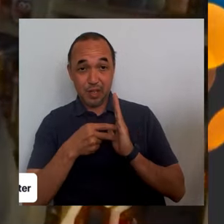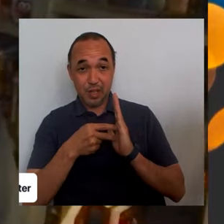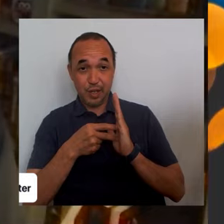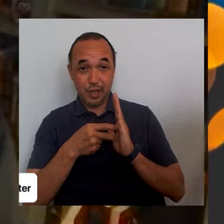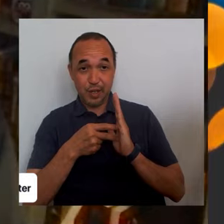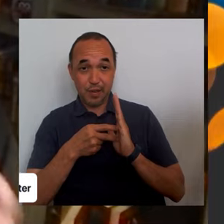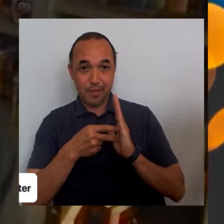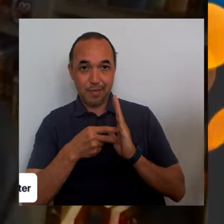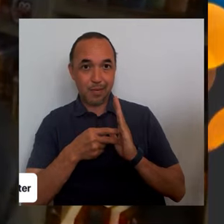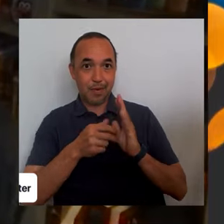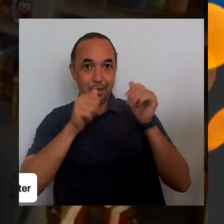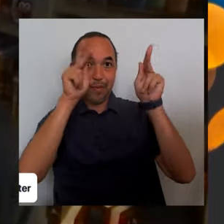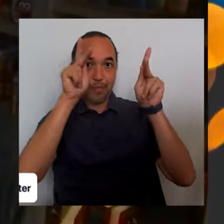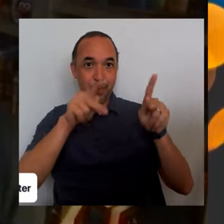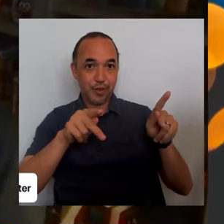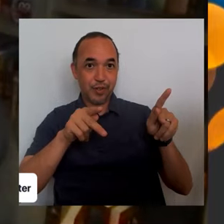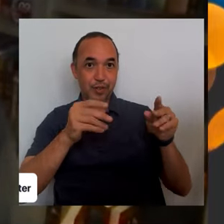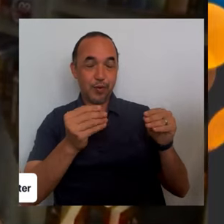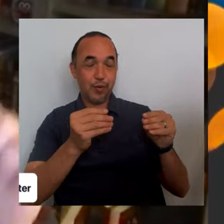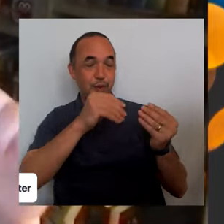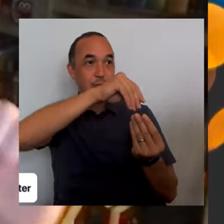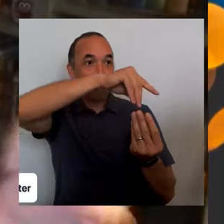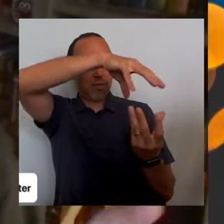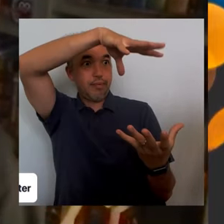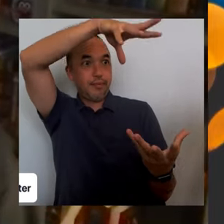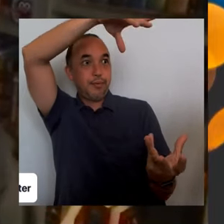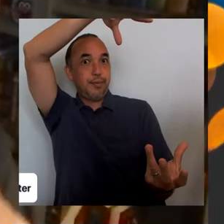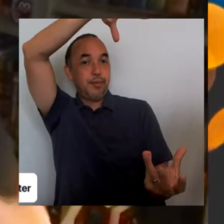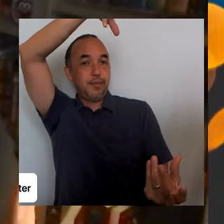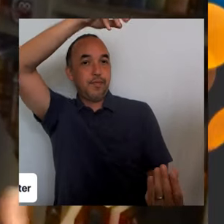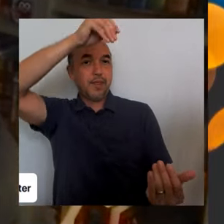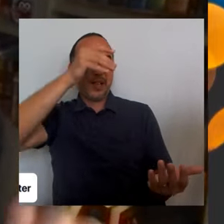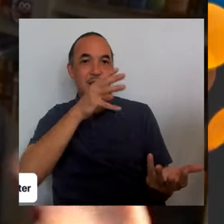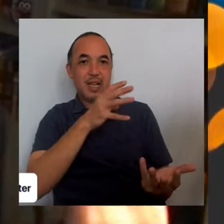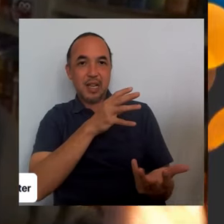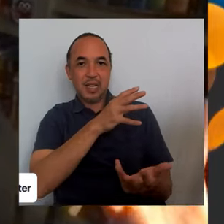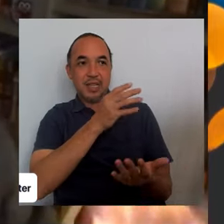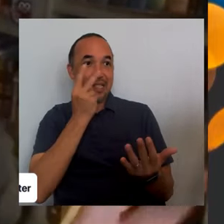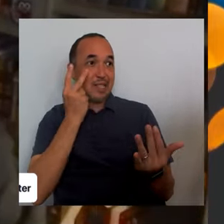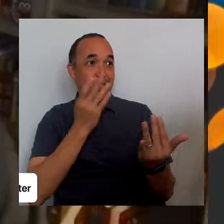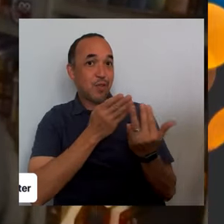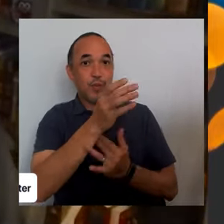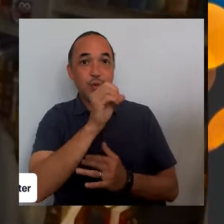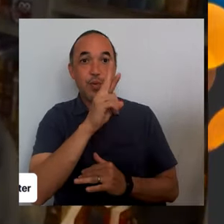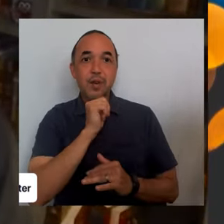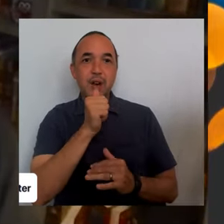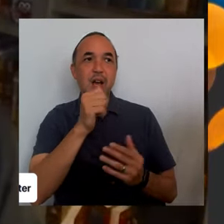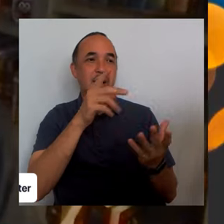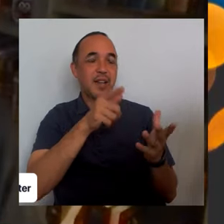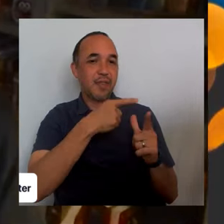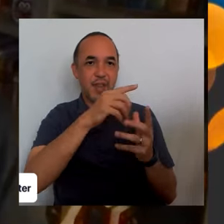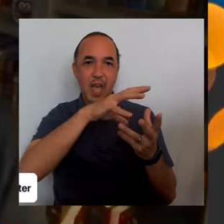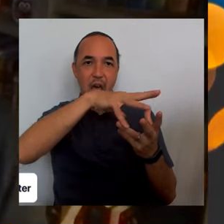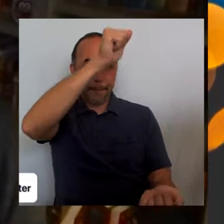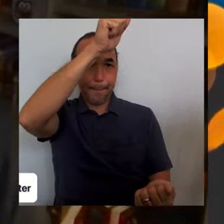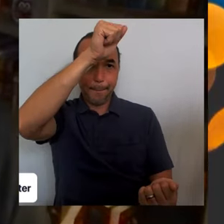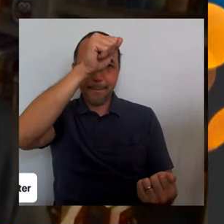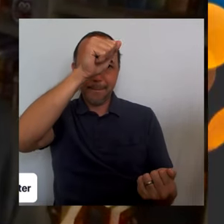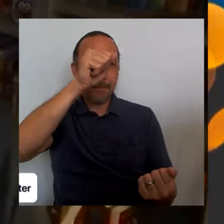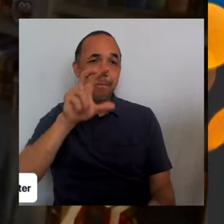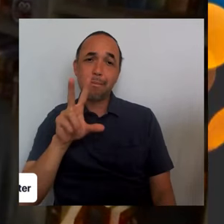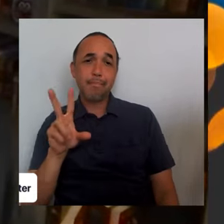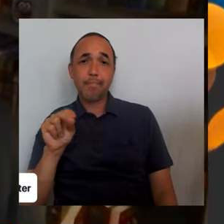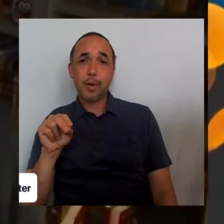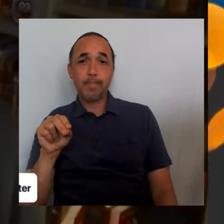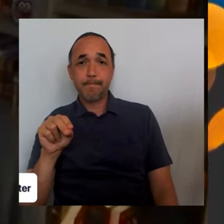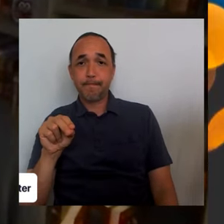a person that's right in front of you and is either solid or transparent and then disappears. I've never seen that.